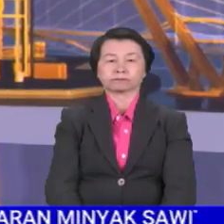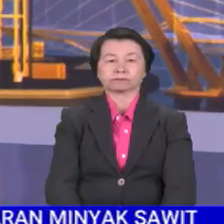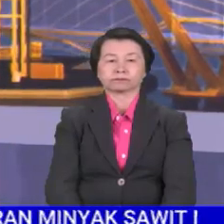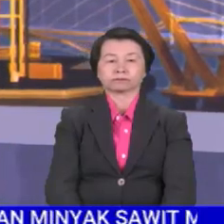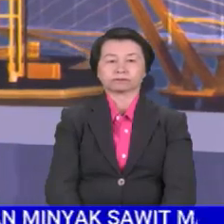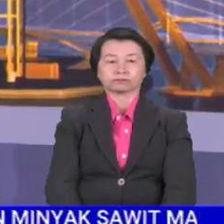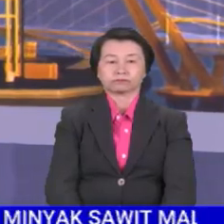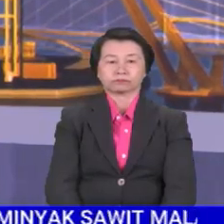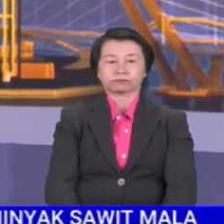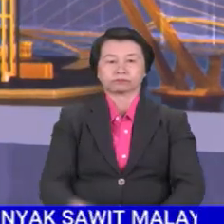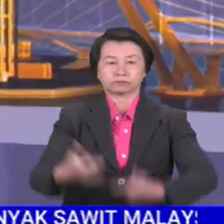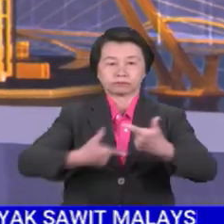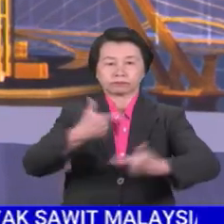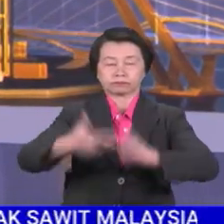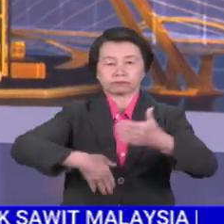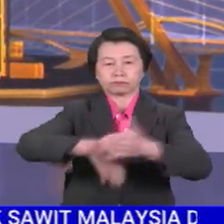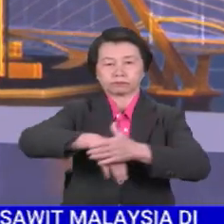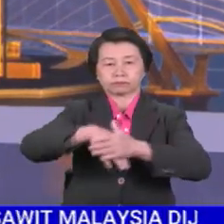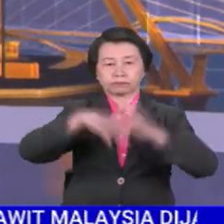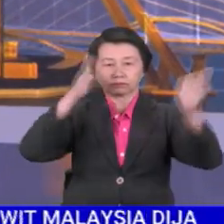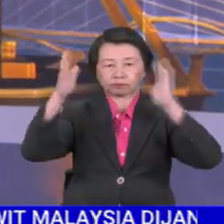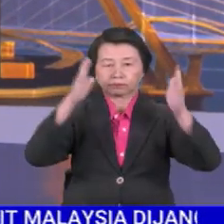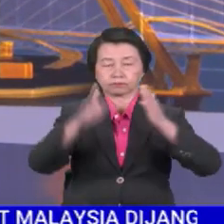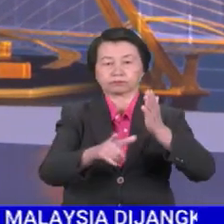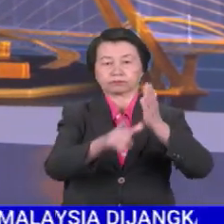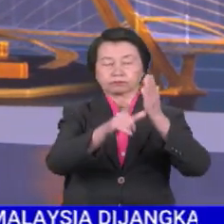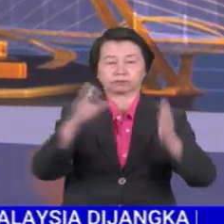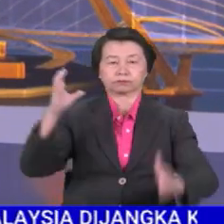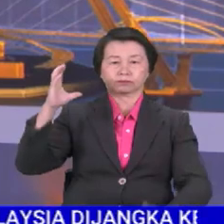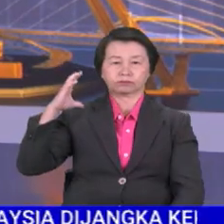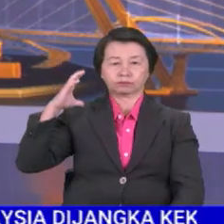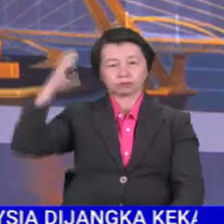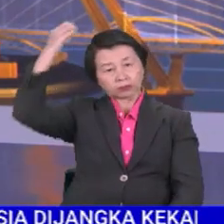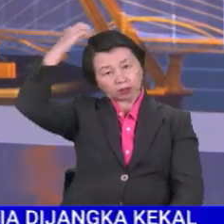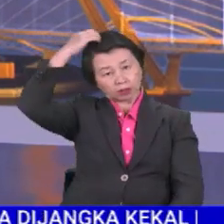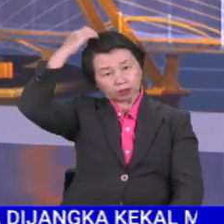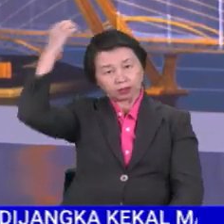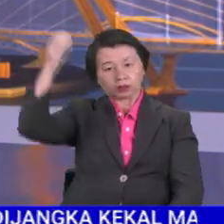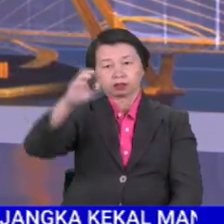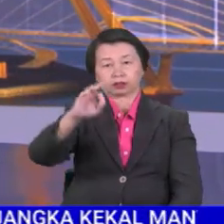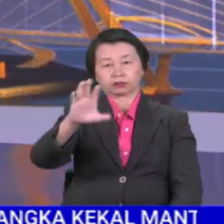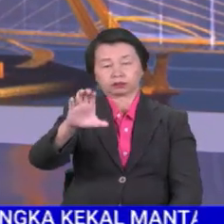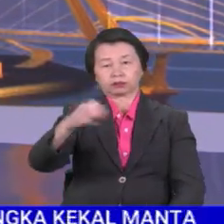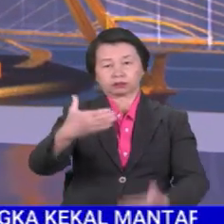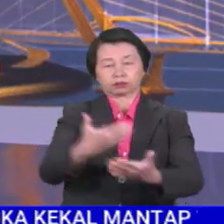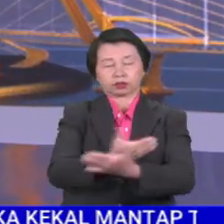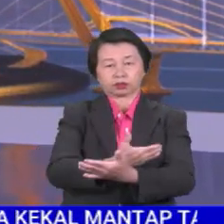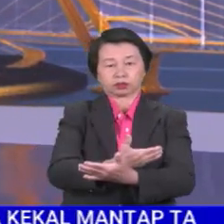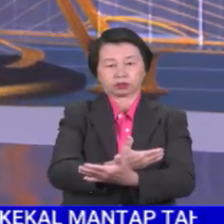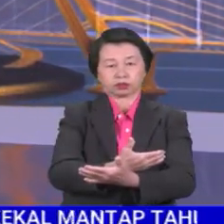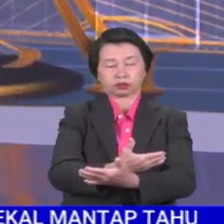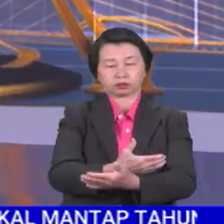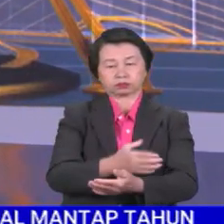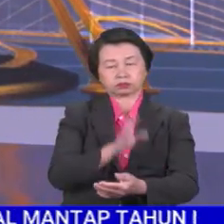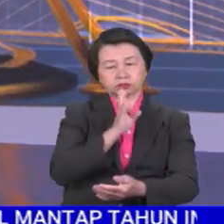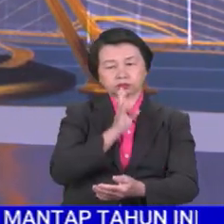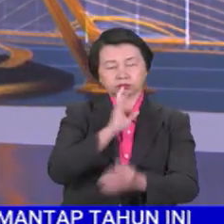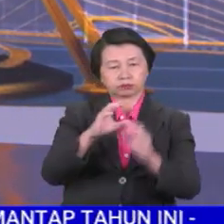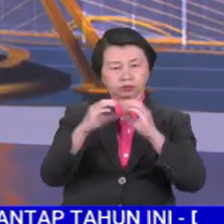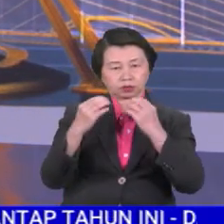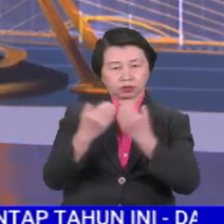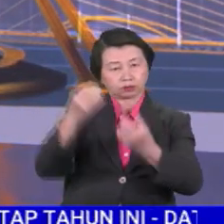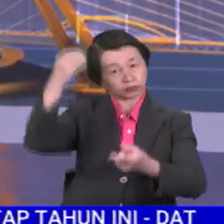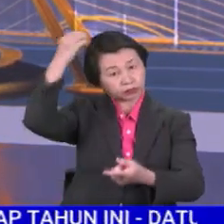ke perkembangan Liga Bola Sepak Malaysia. Penolong jurulatih Selangor FC yang baru, Ramon Marcote, menyifatkan kelab